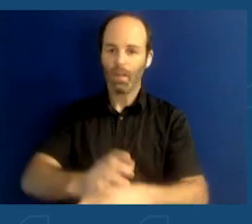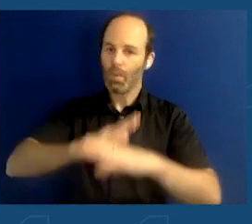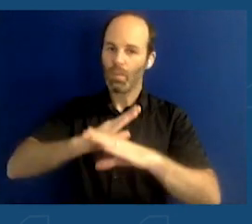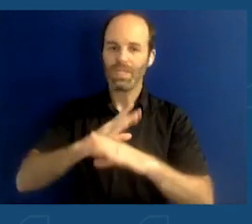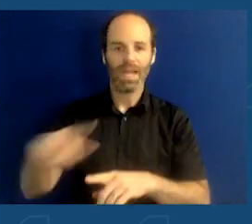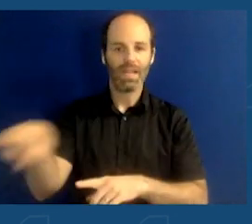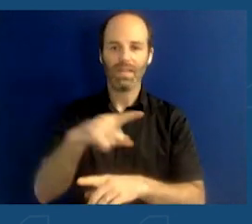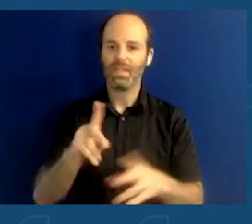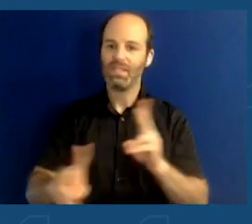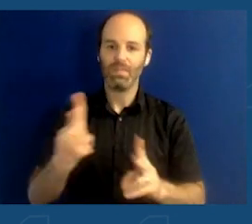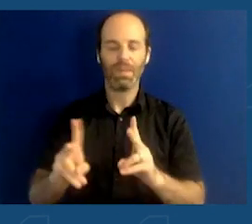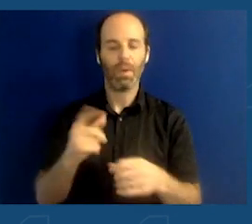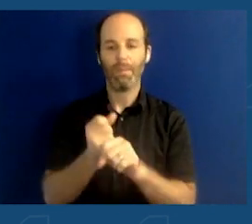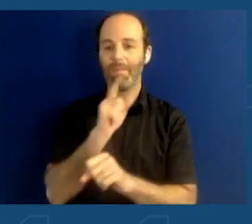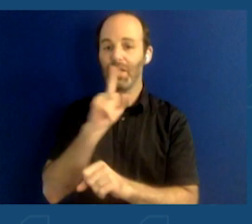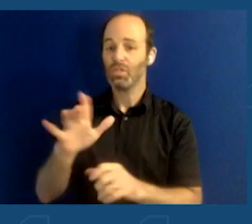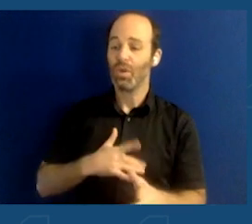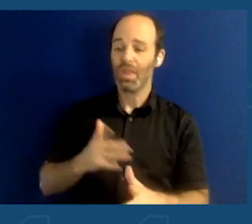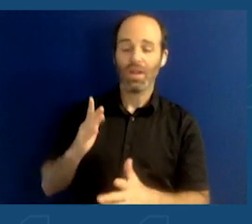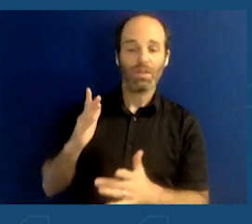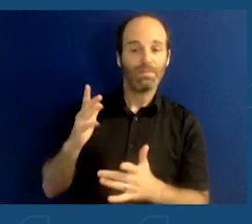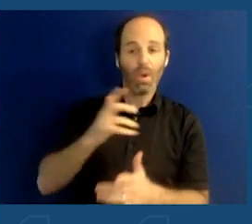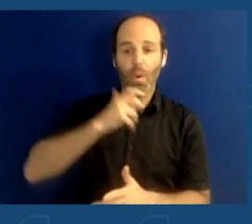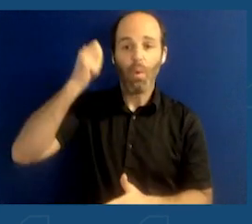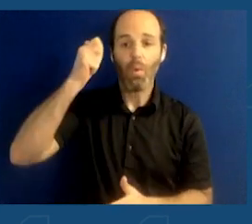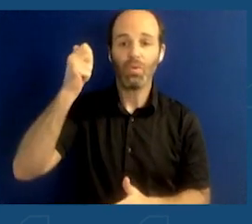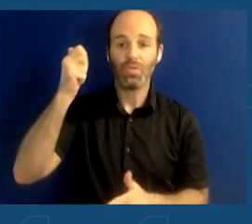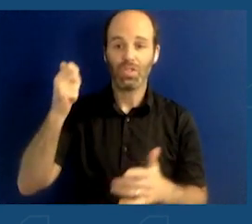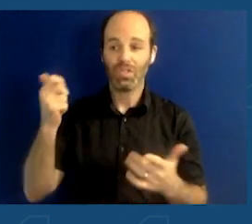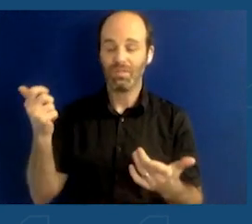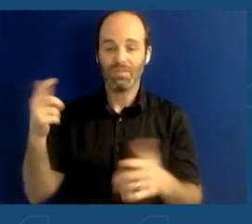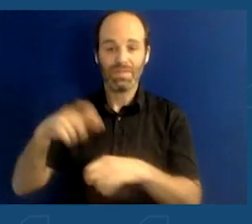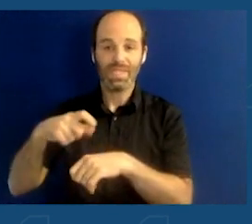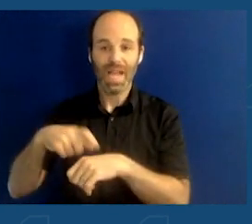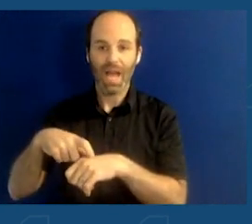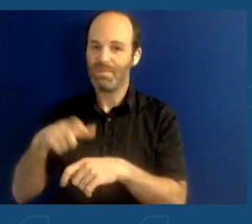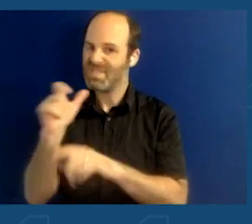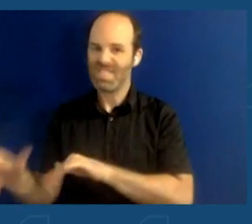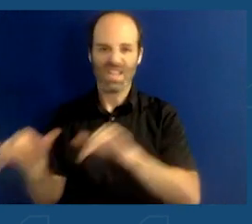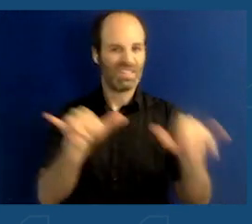later lives are nothing like their early lives. And we're taking another step.